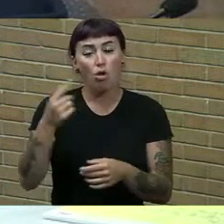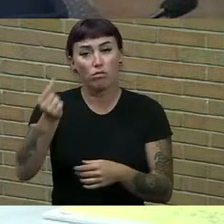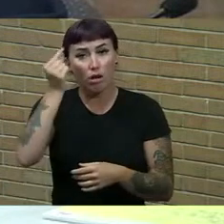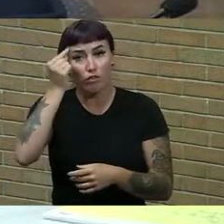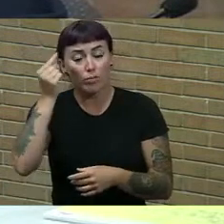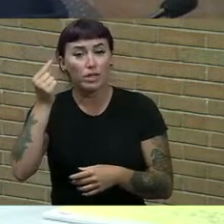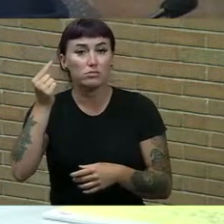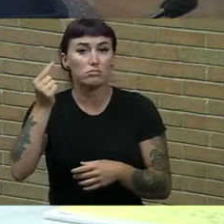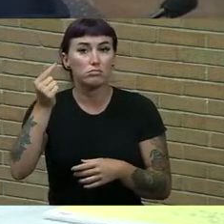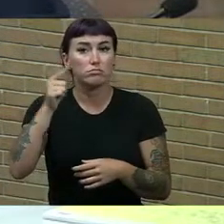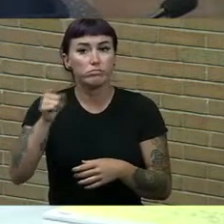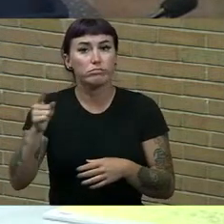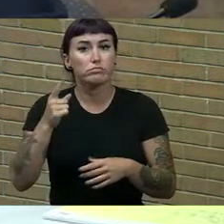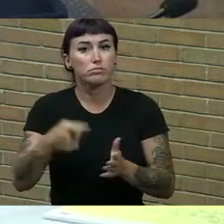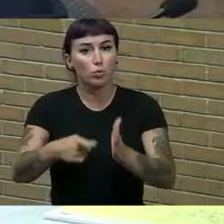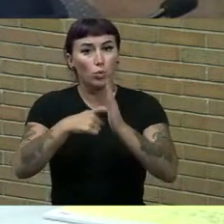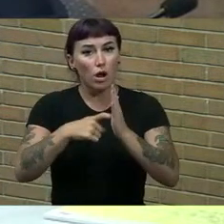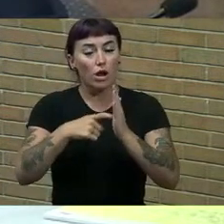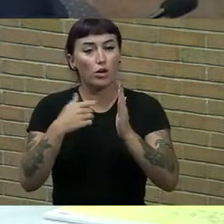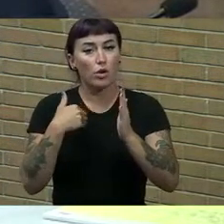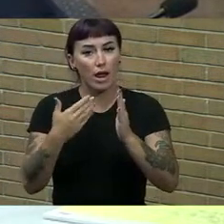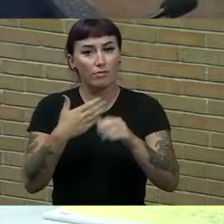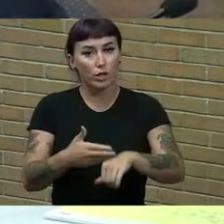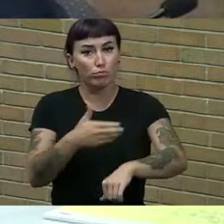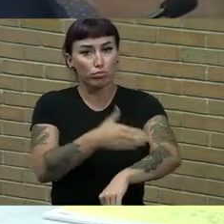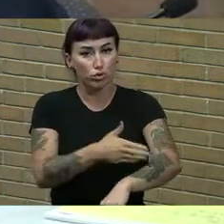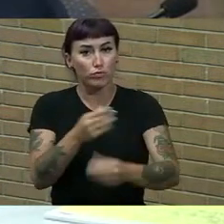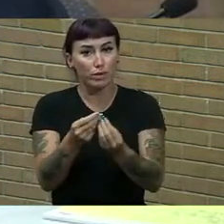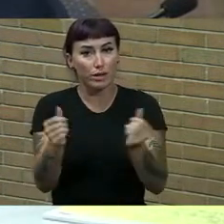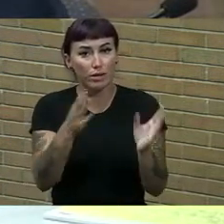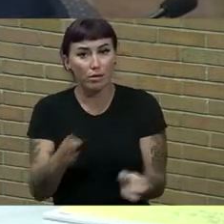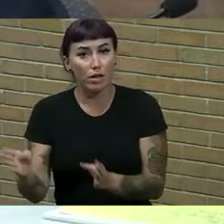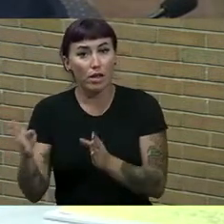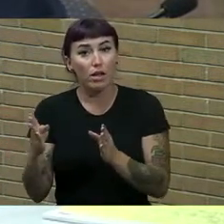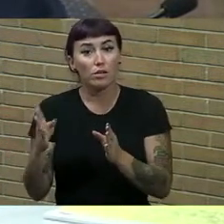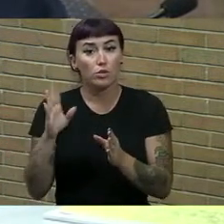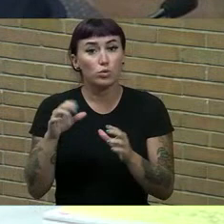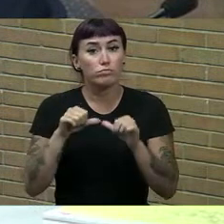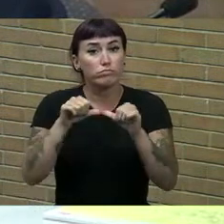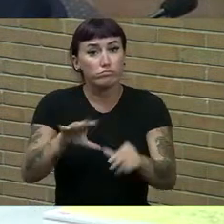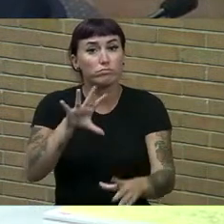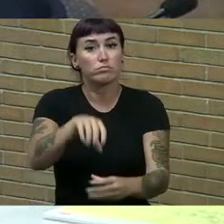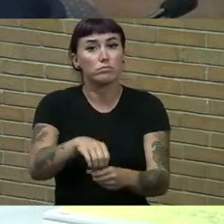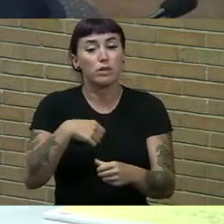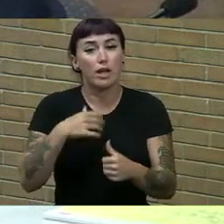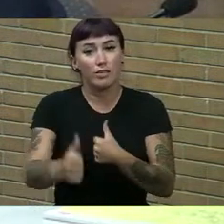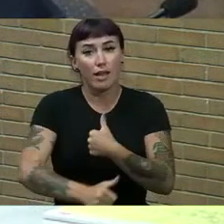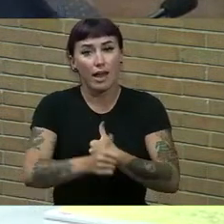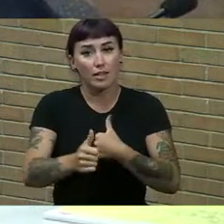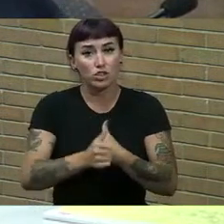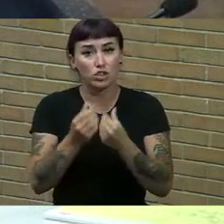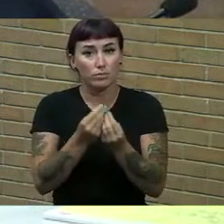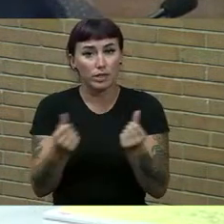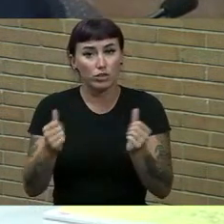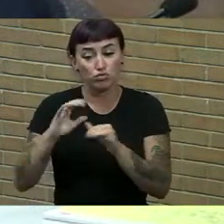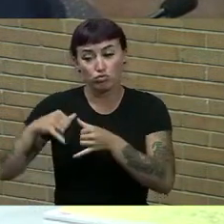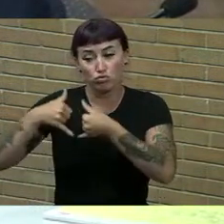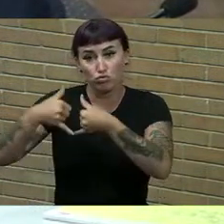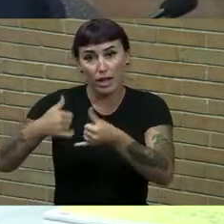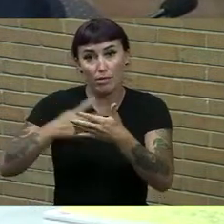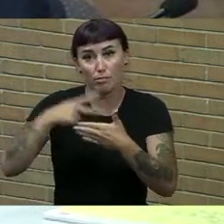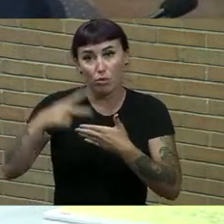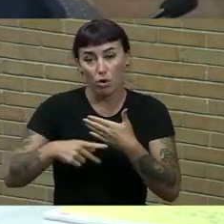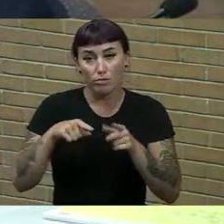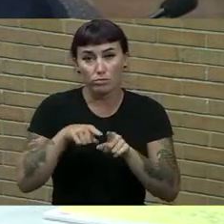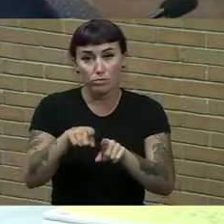have an approved disaster mitigation plan in order to continue participation in the hazard mitigation grant program during a